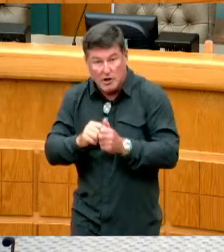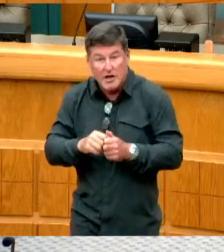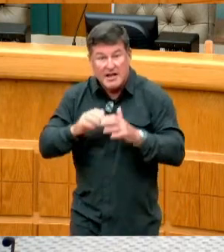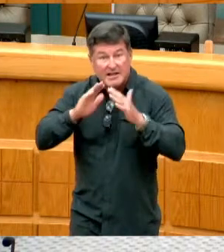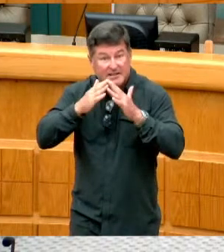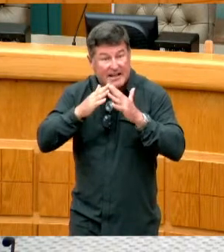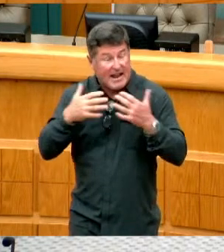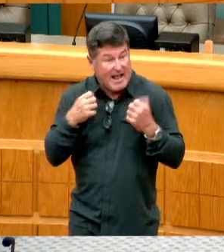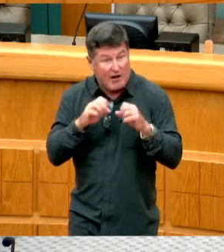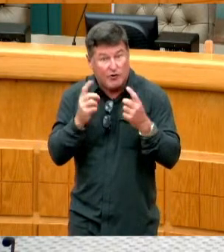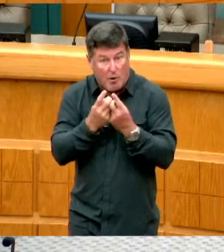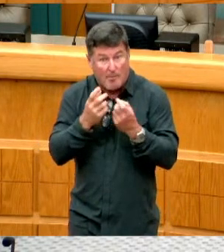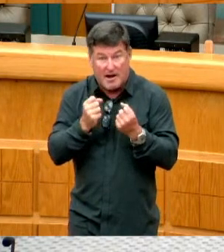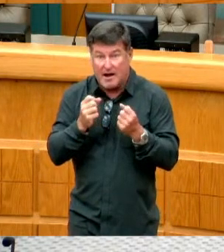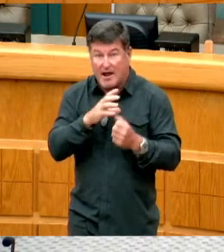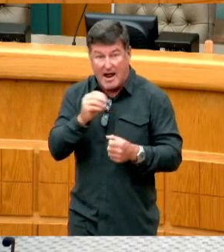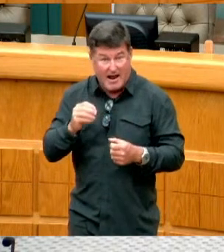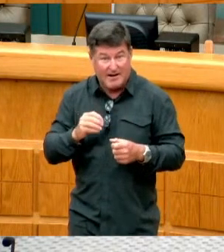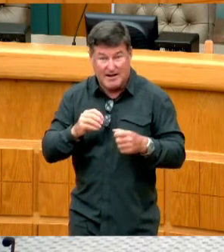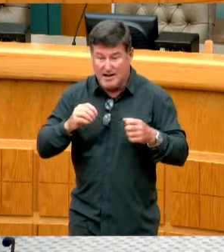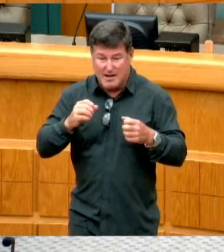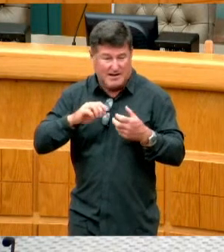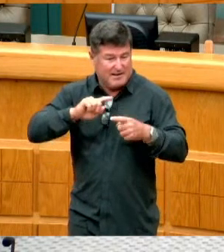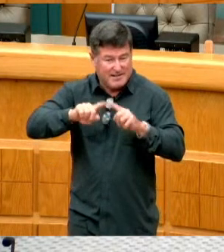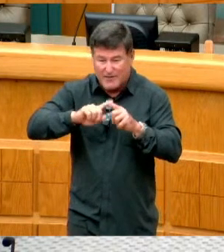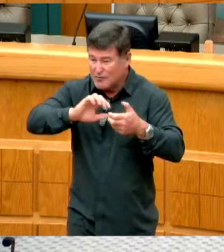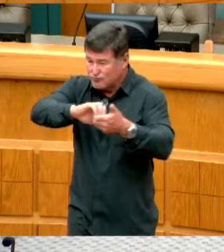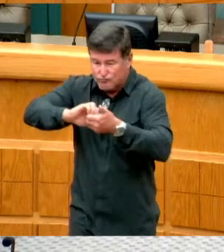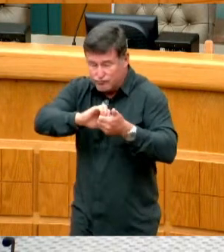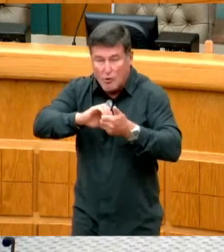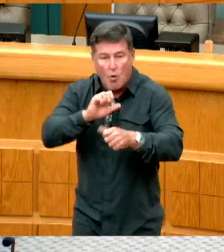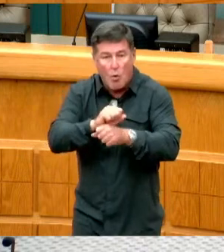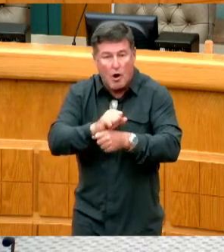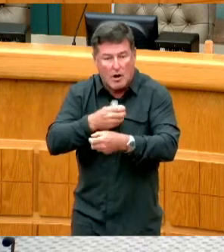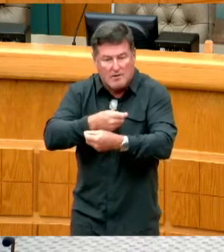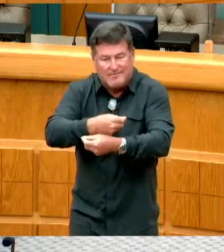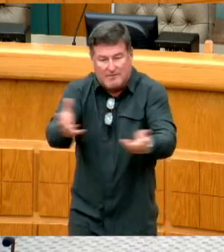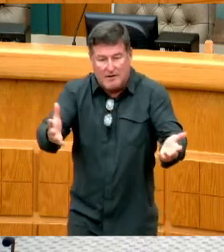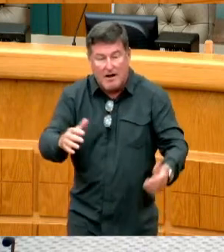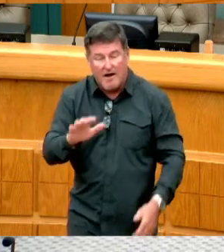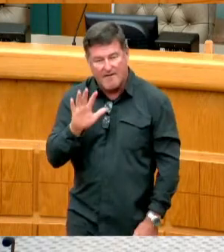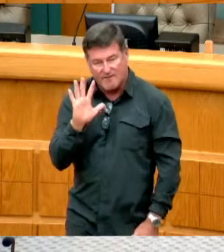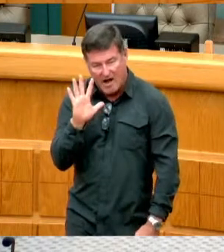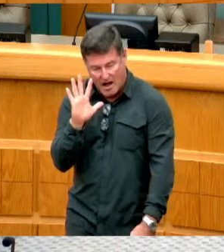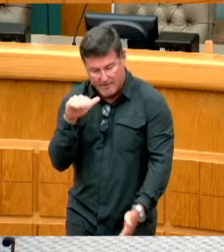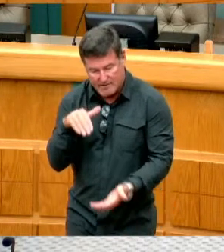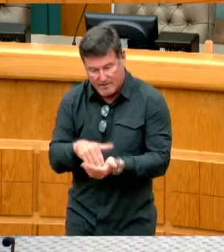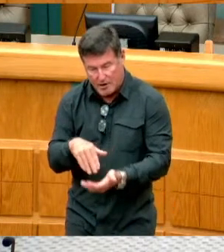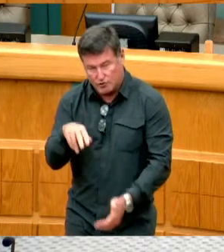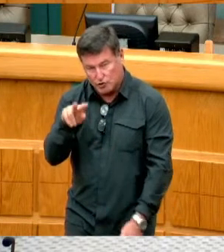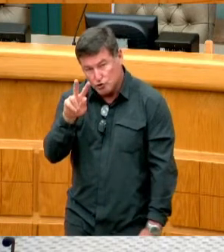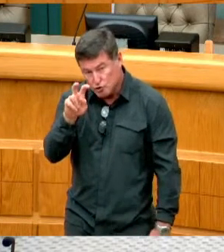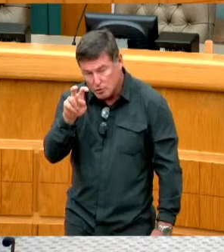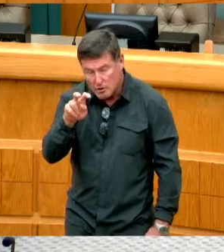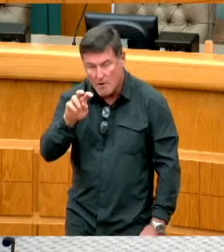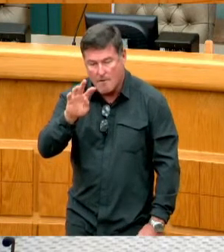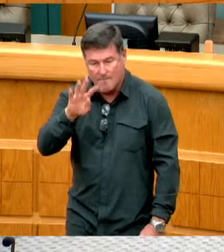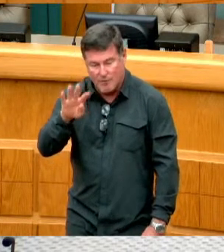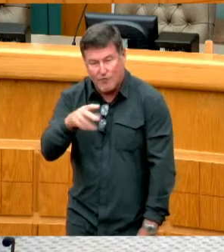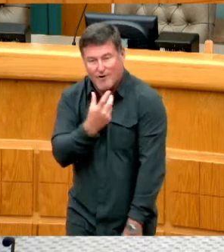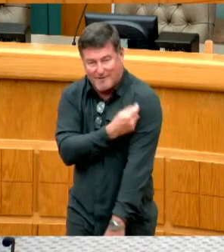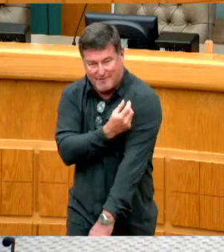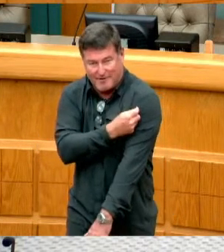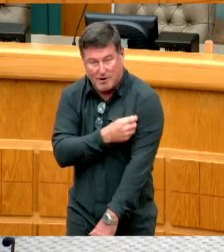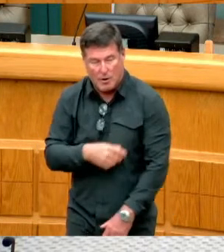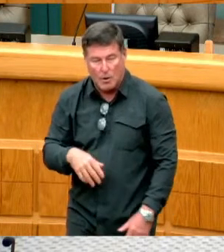vaccines, 5,224 to be exact. This is an incredible accomplishment, and it shows that we have got a system that